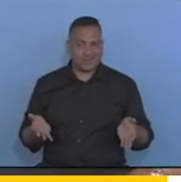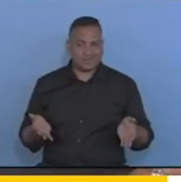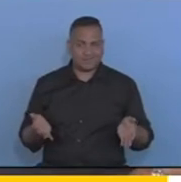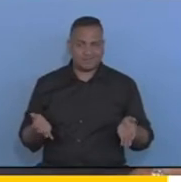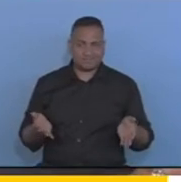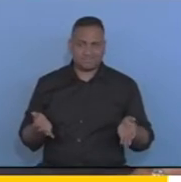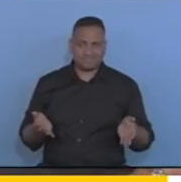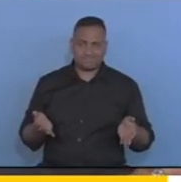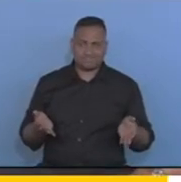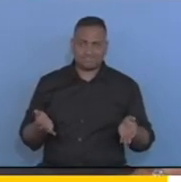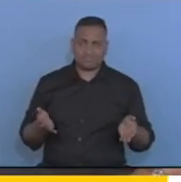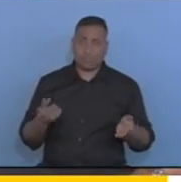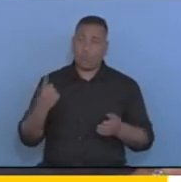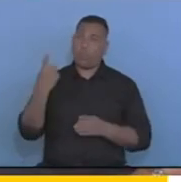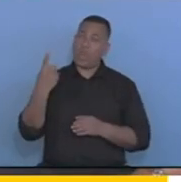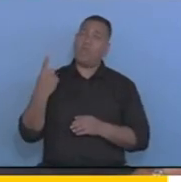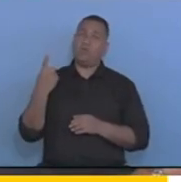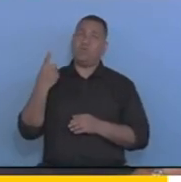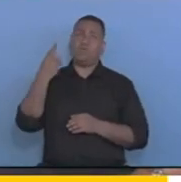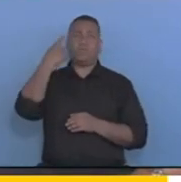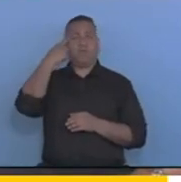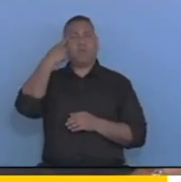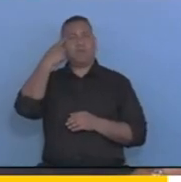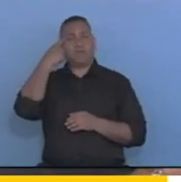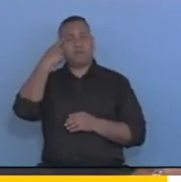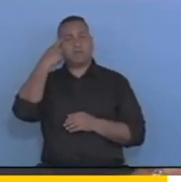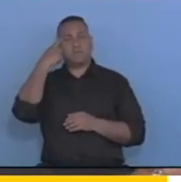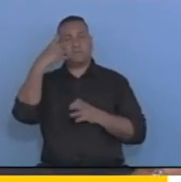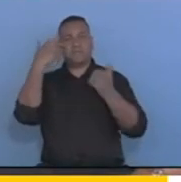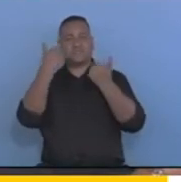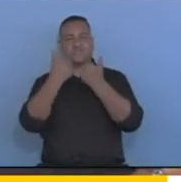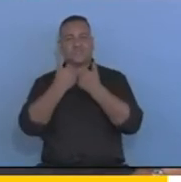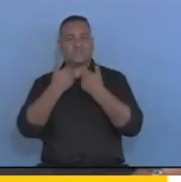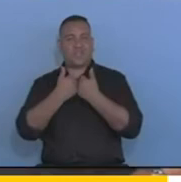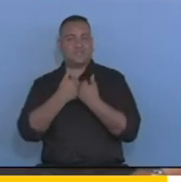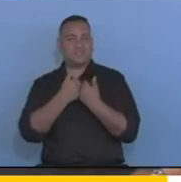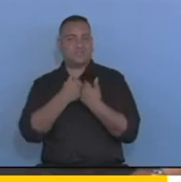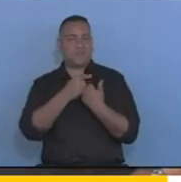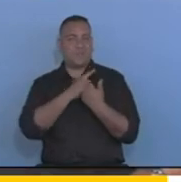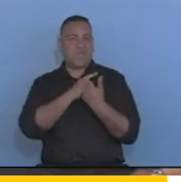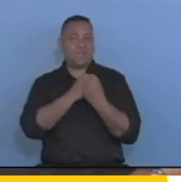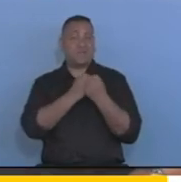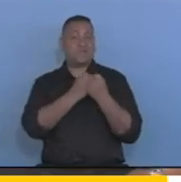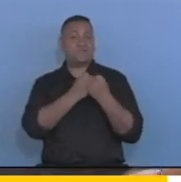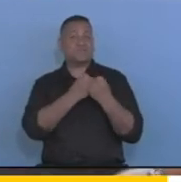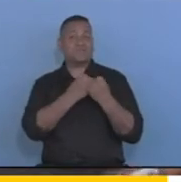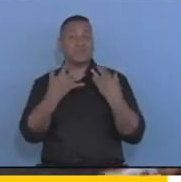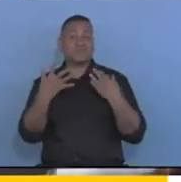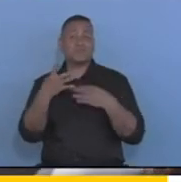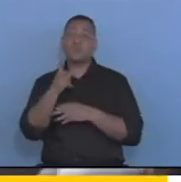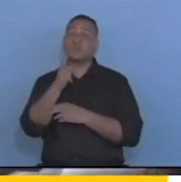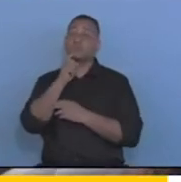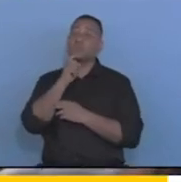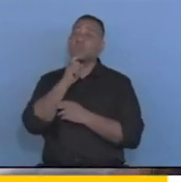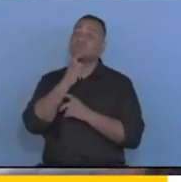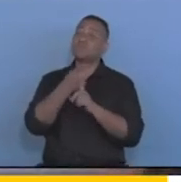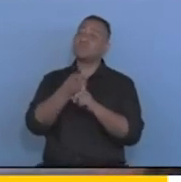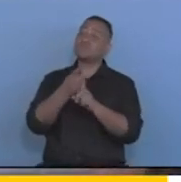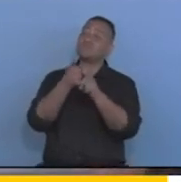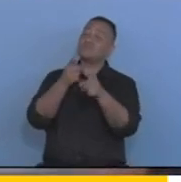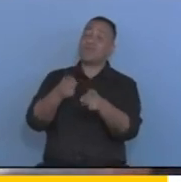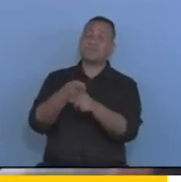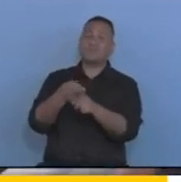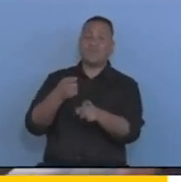our students' biggest challenges, because they are not used to being instructed by a female in this industry.